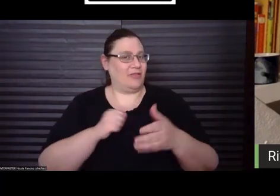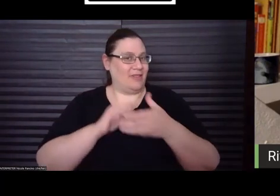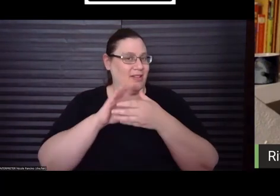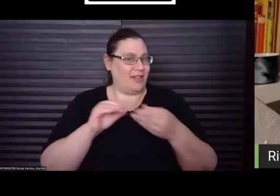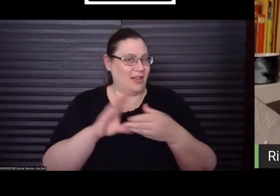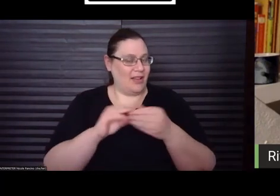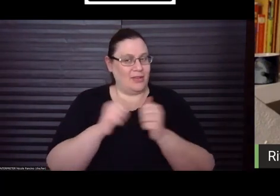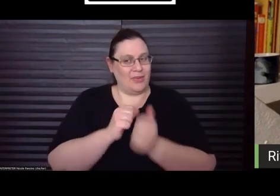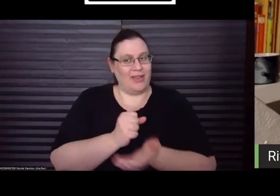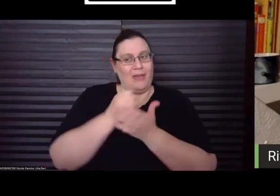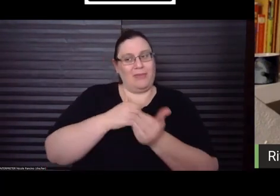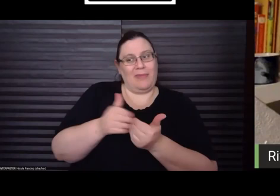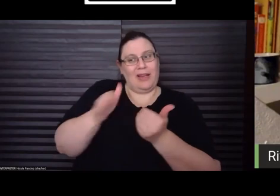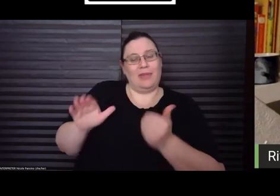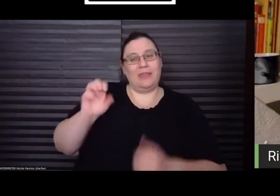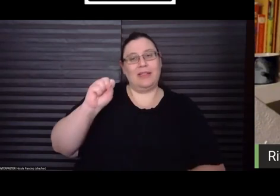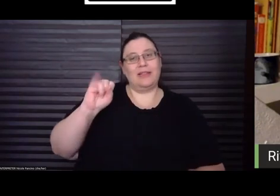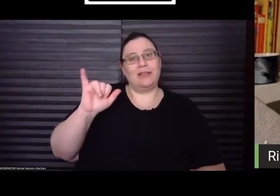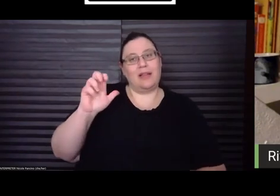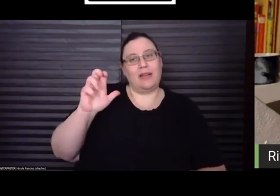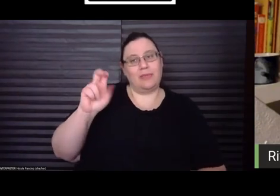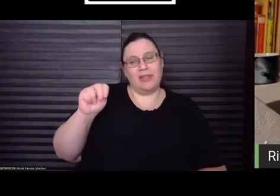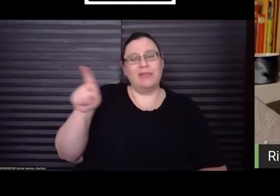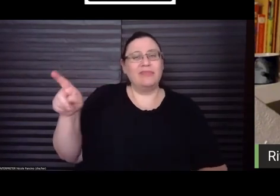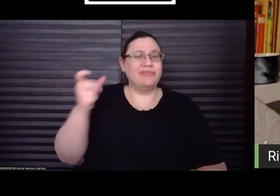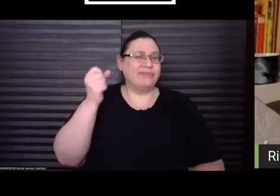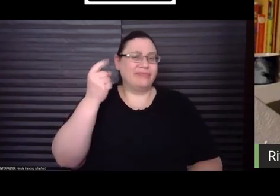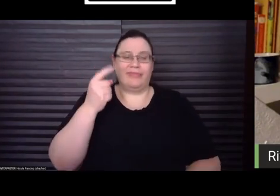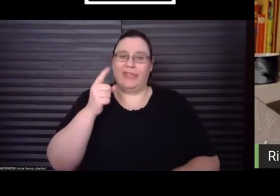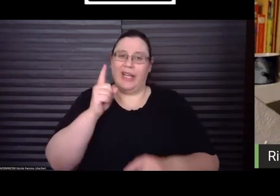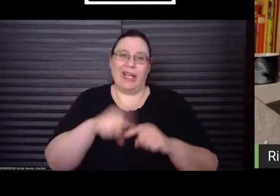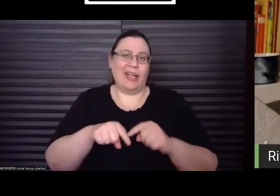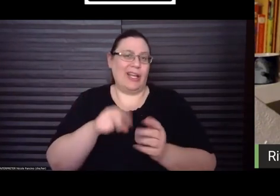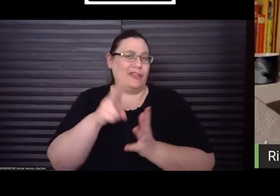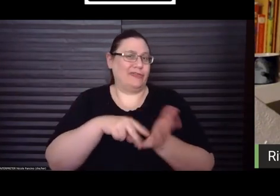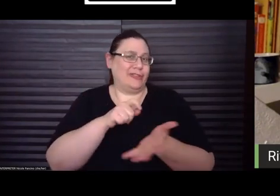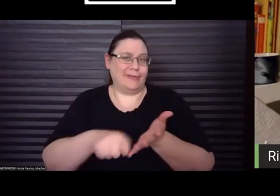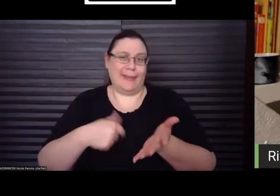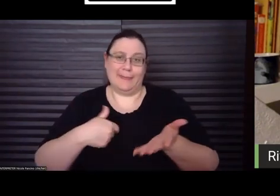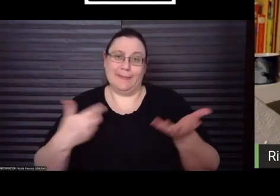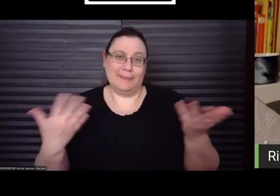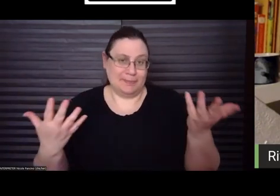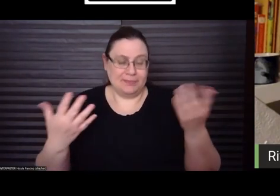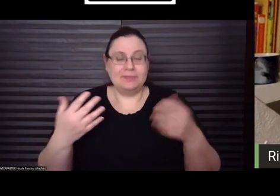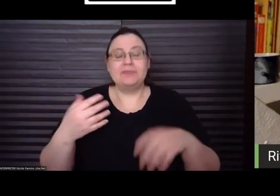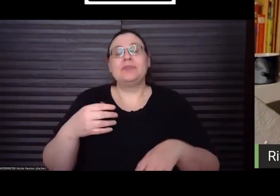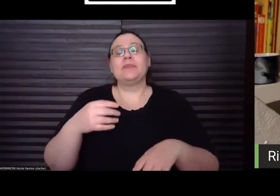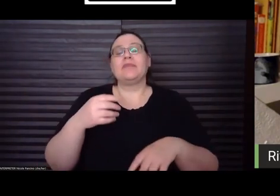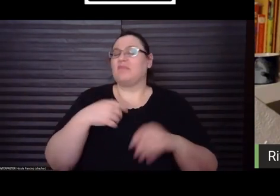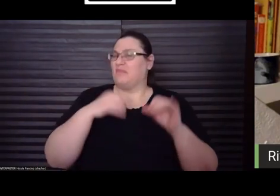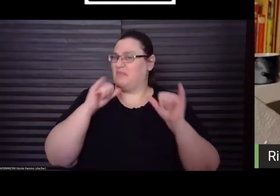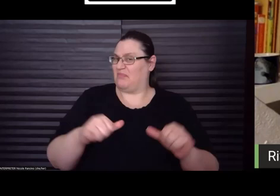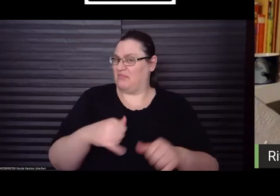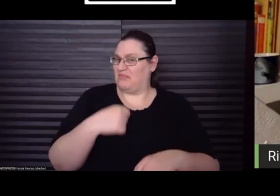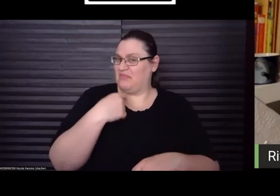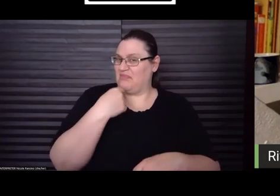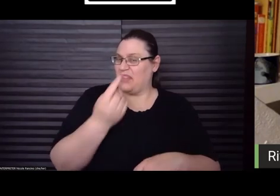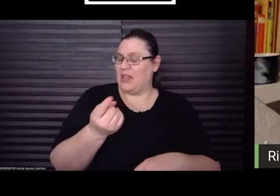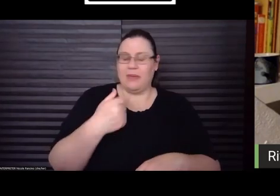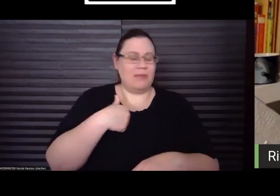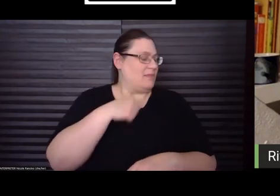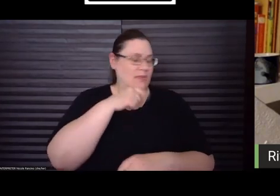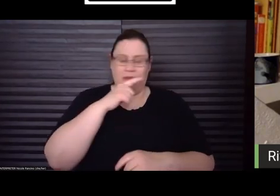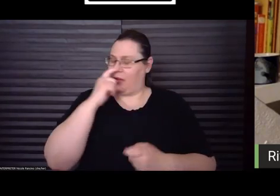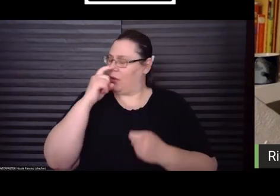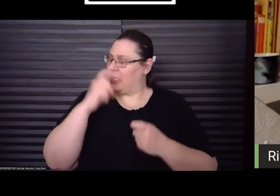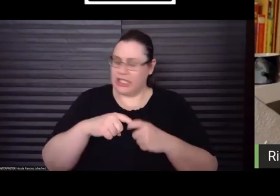account with the help of my neighbor, Simon Sadler, since I am unable to read or write. I maintain that I